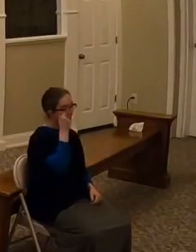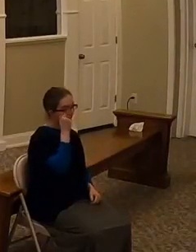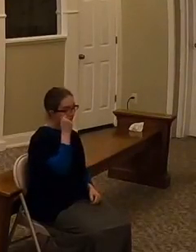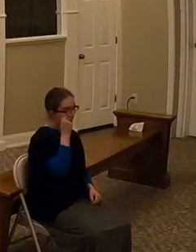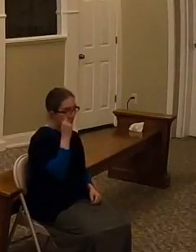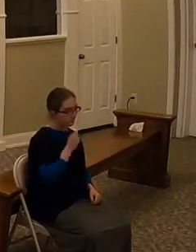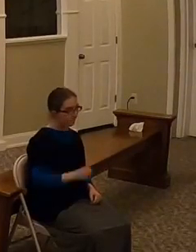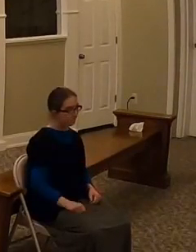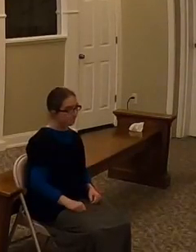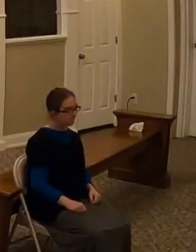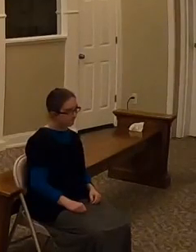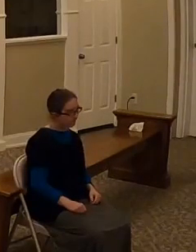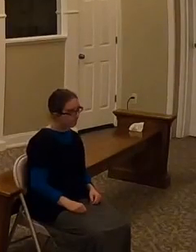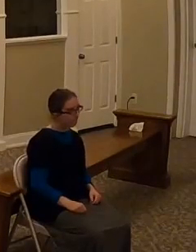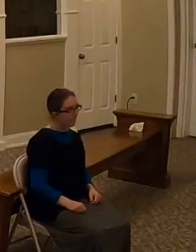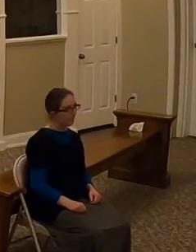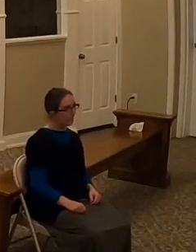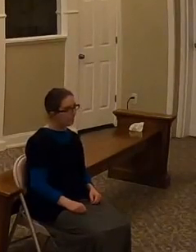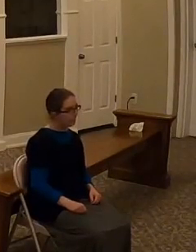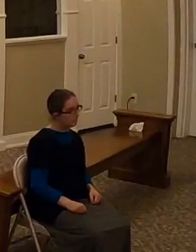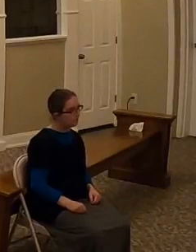flesh. Mm-hmm.